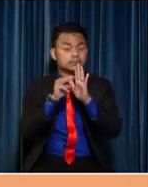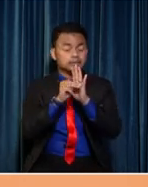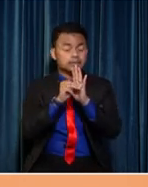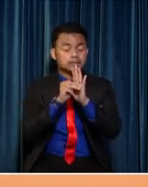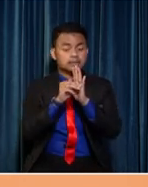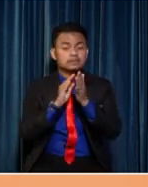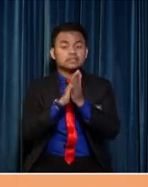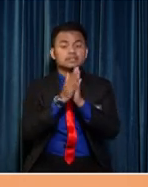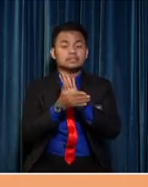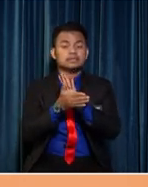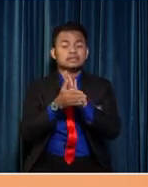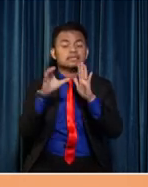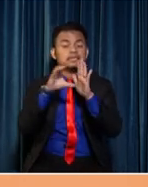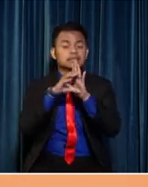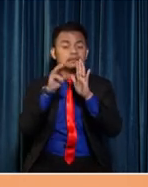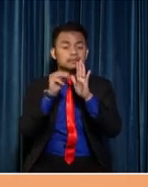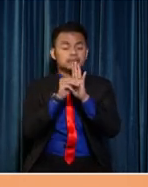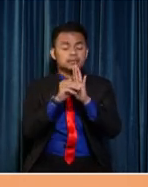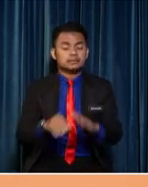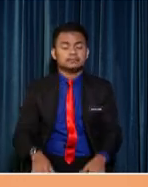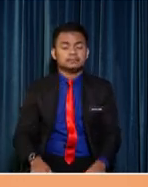to centimeter.